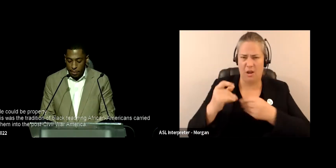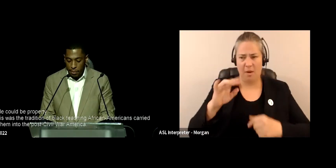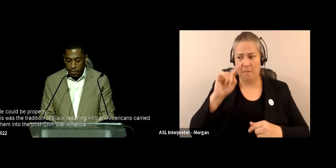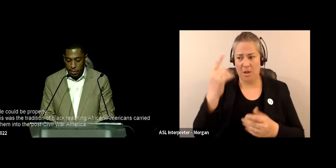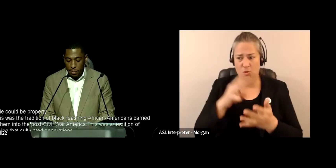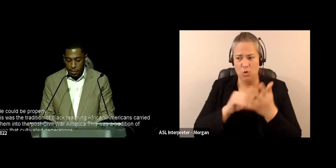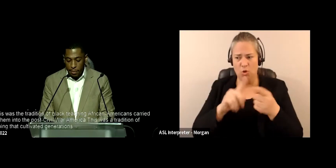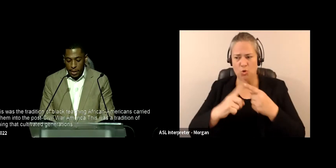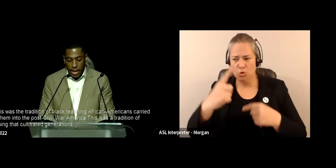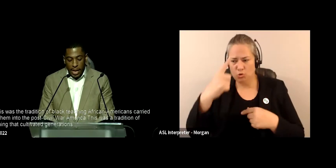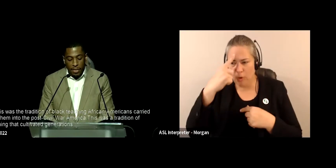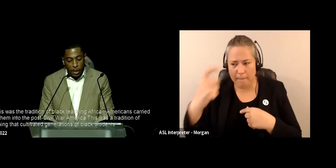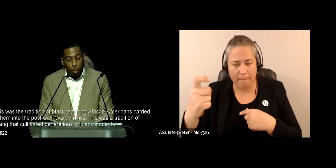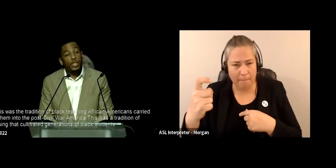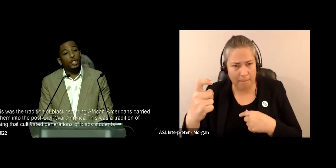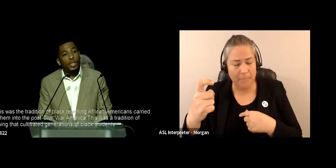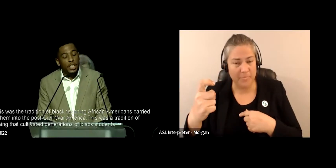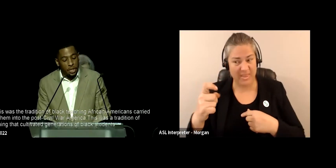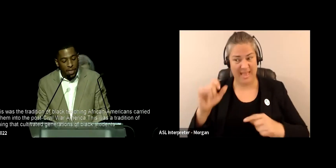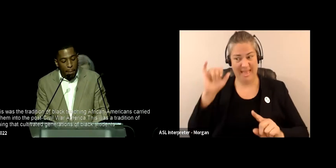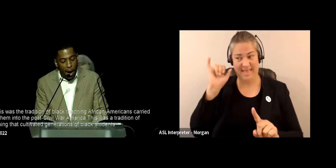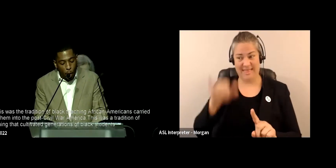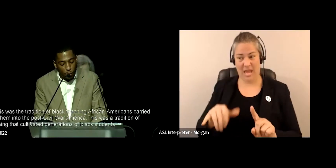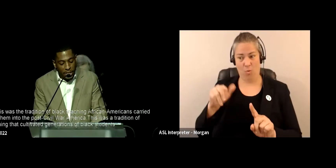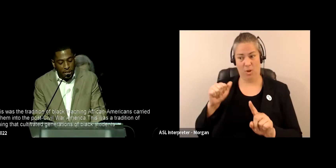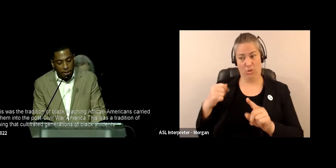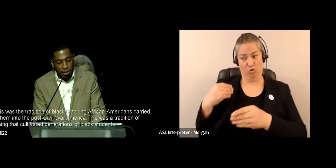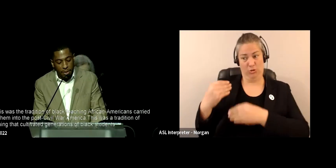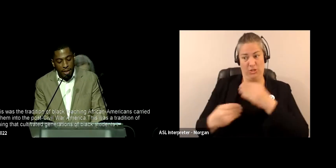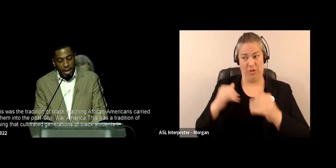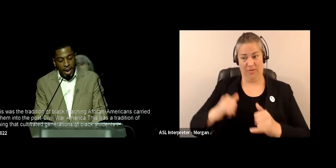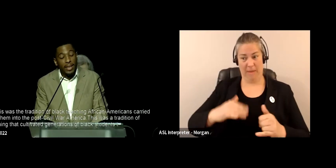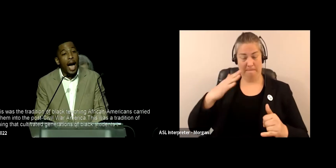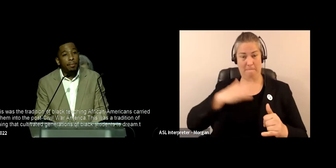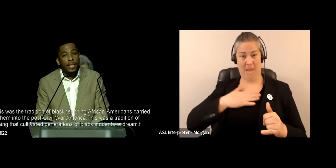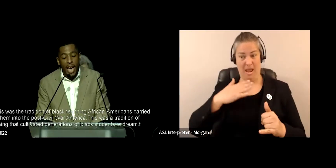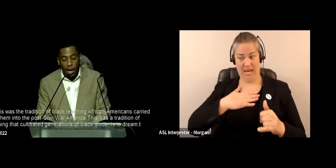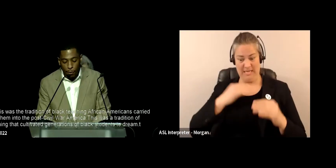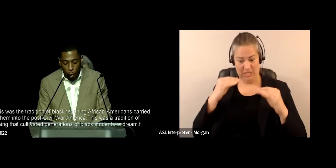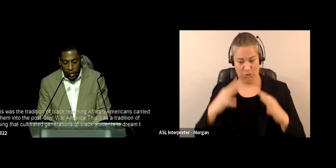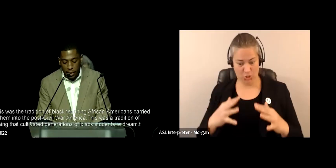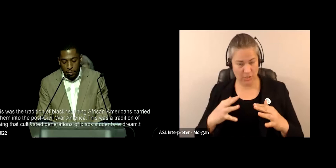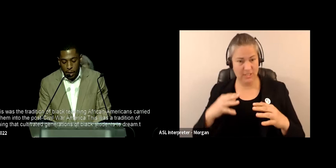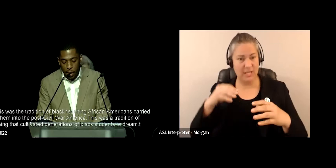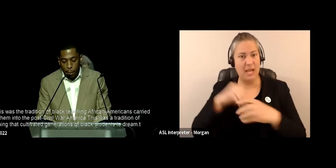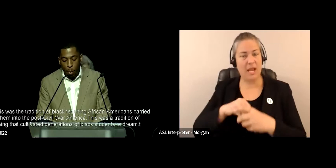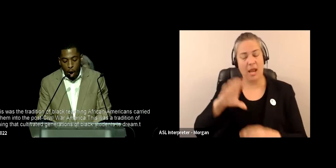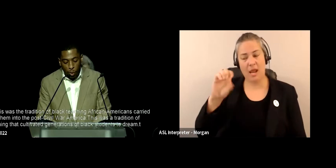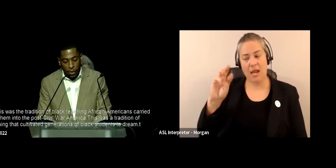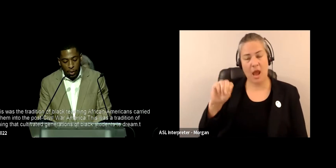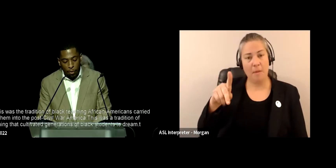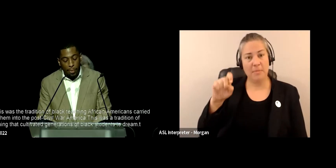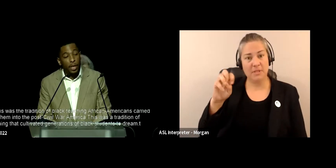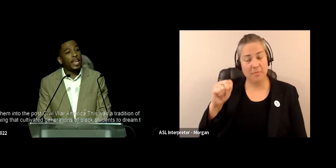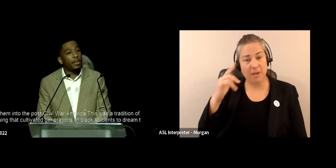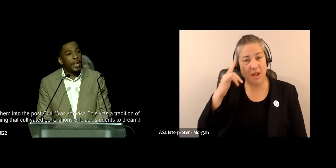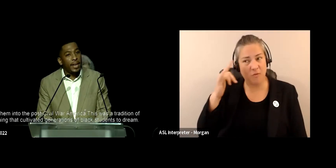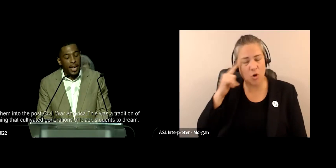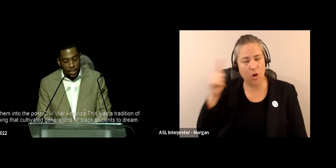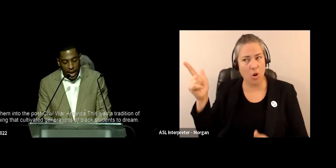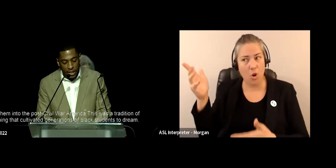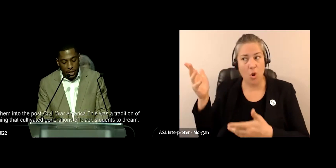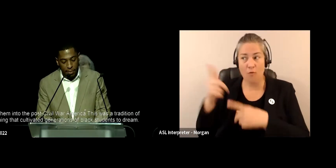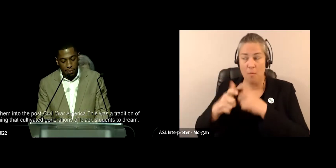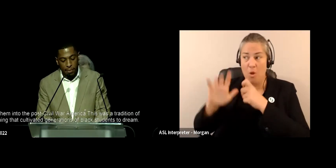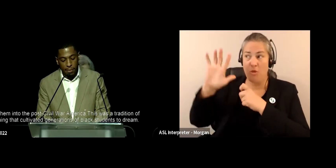dream. This was a tradition that my own teachers in Compton, California, brought with them from their